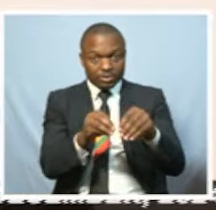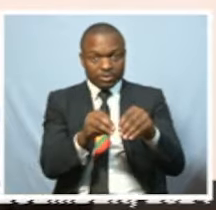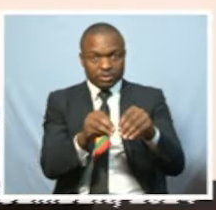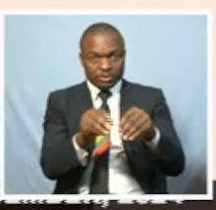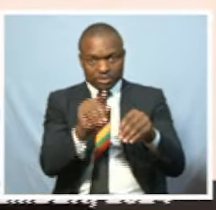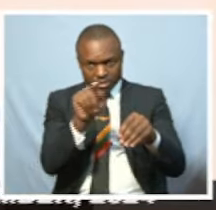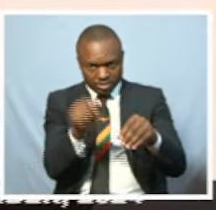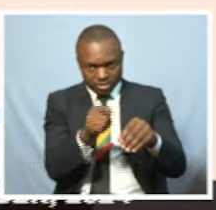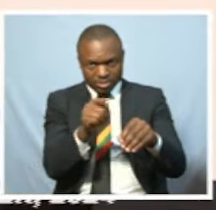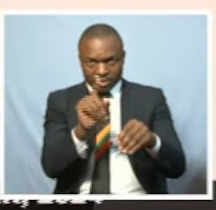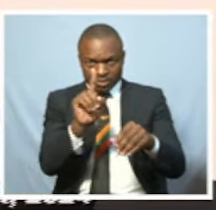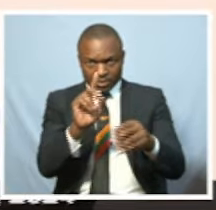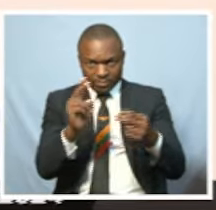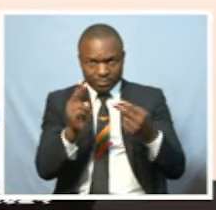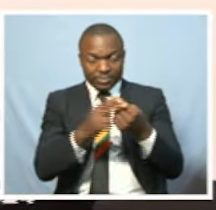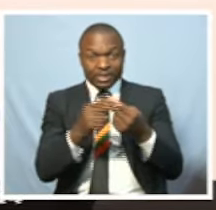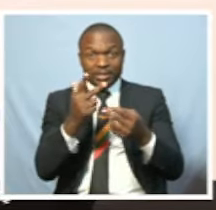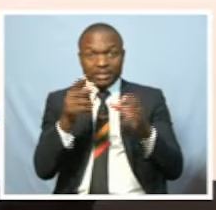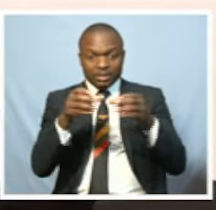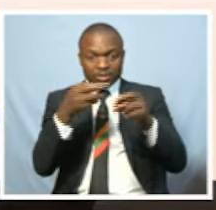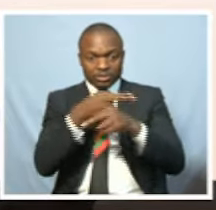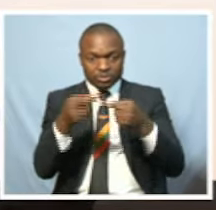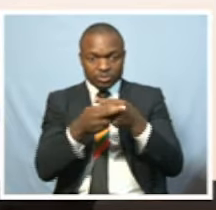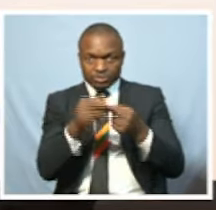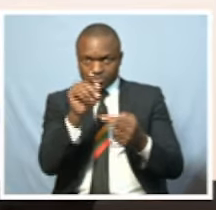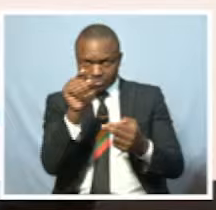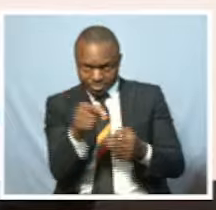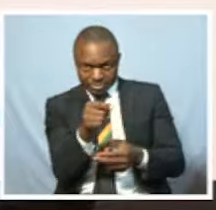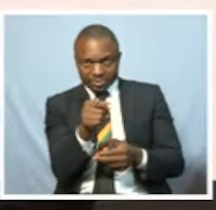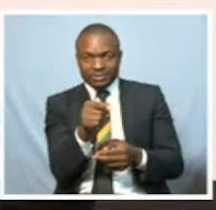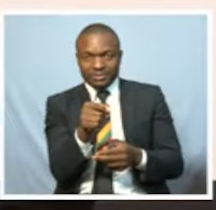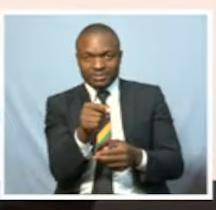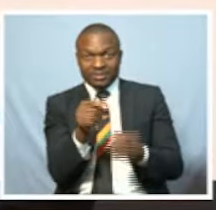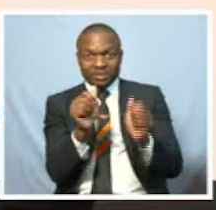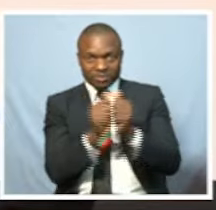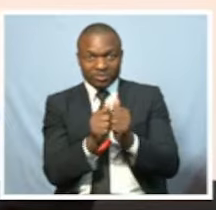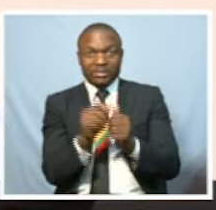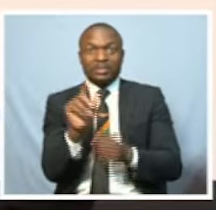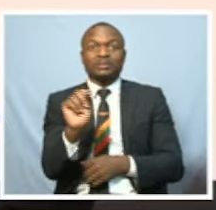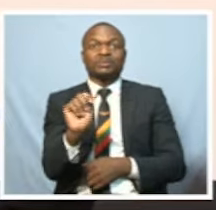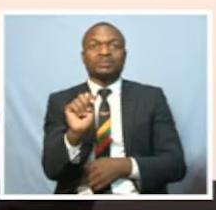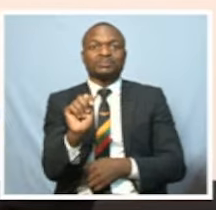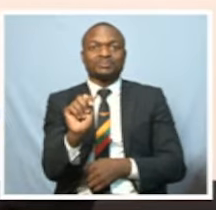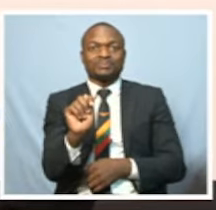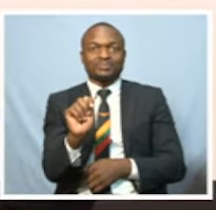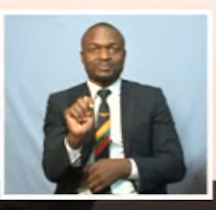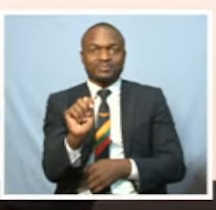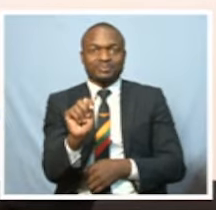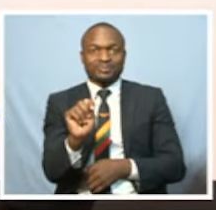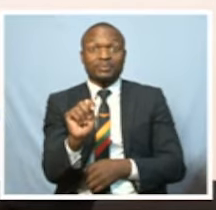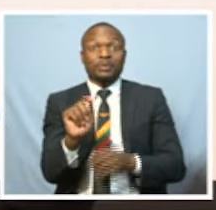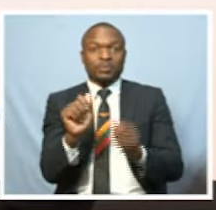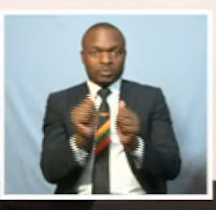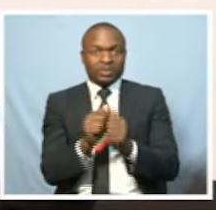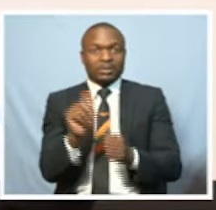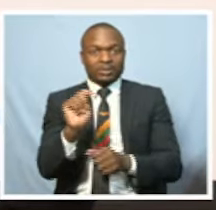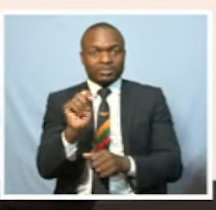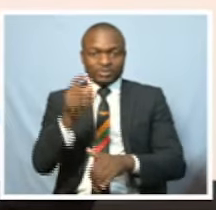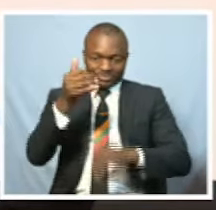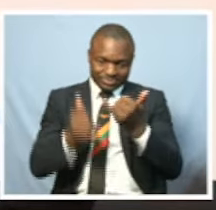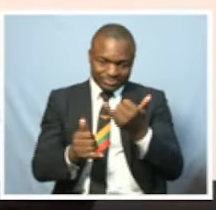yes. 1 by 3 classroom block, comma, and ablution block. And ablution block